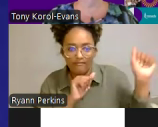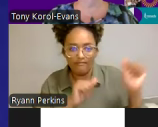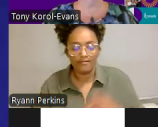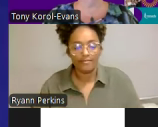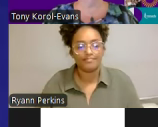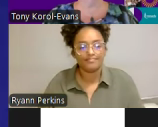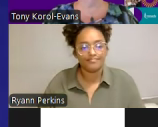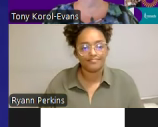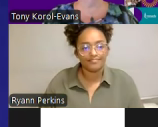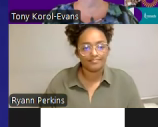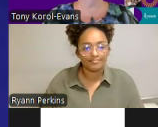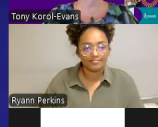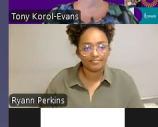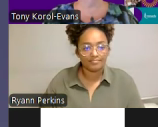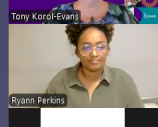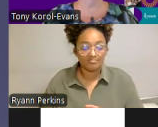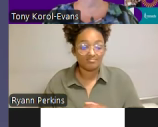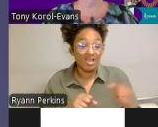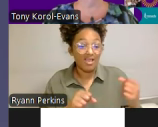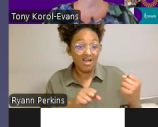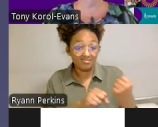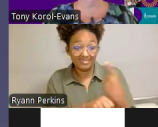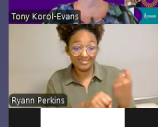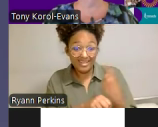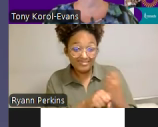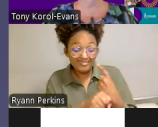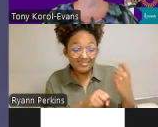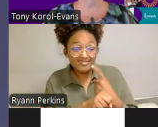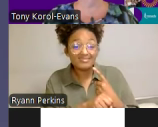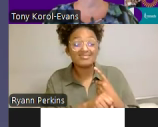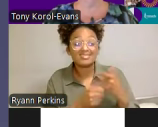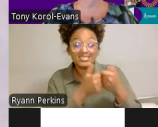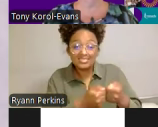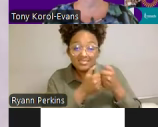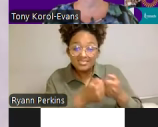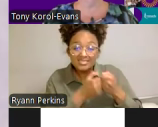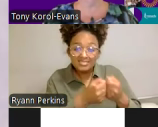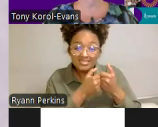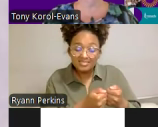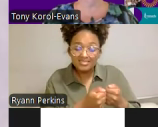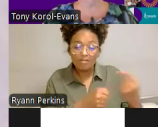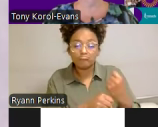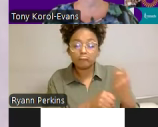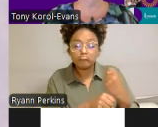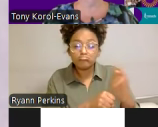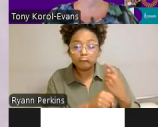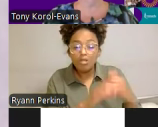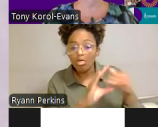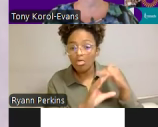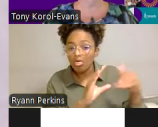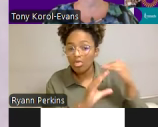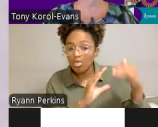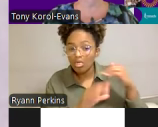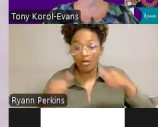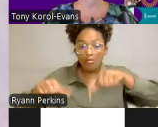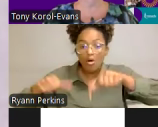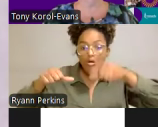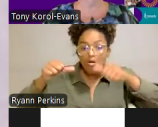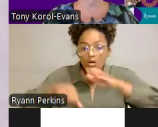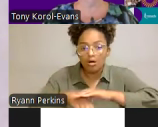sending harassing or unwanted emails, texts, or posts. Finally, there is partner abuse that